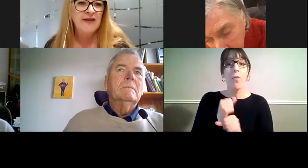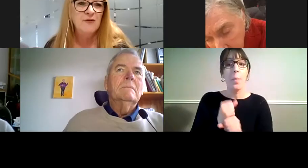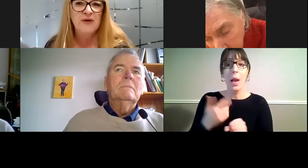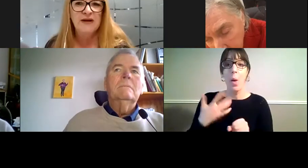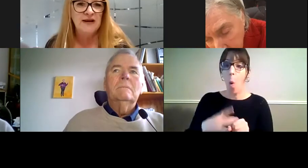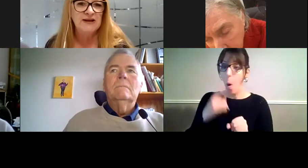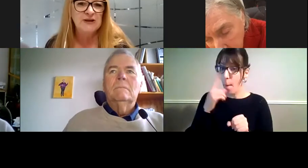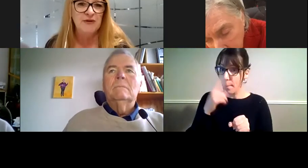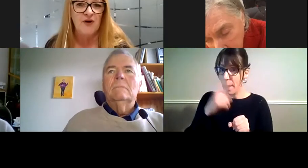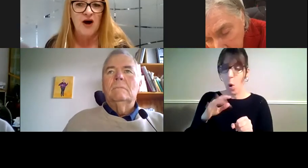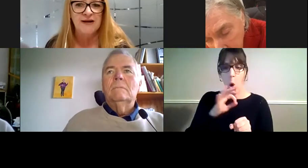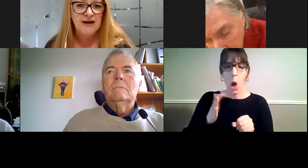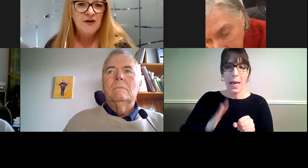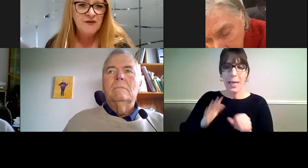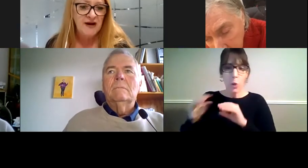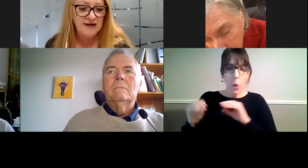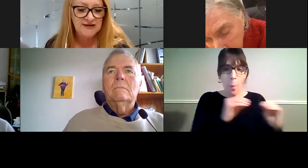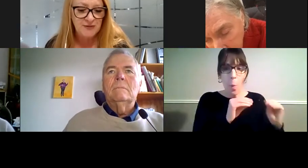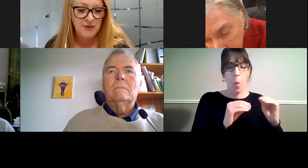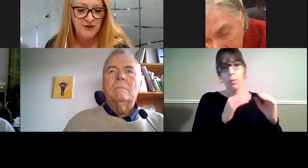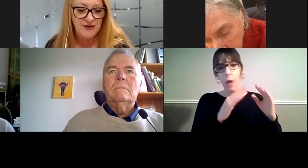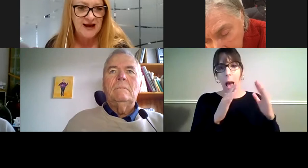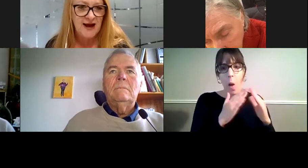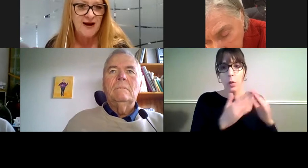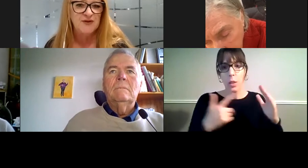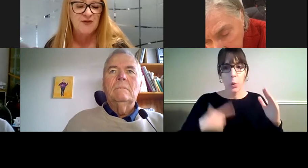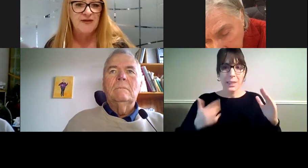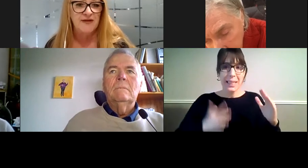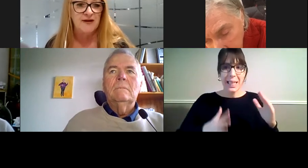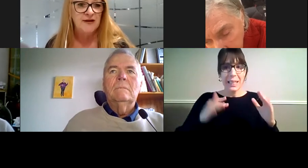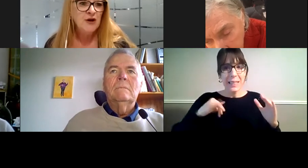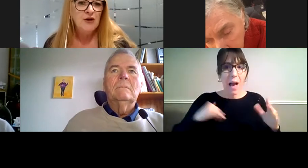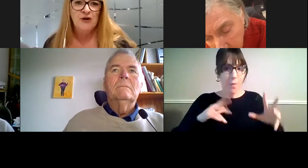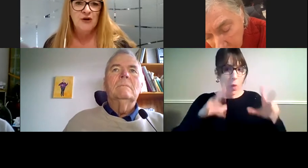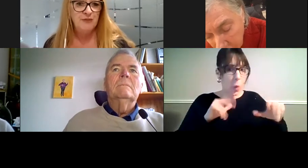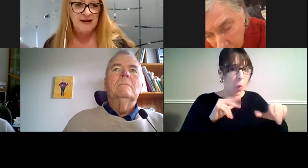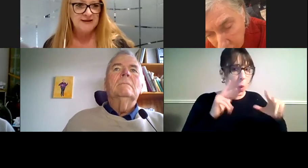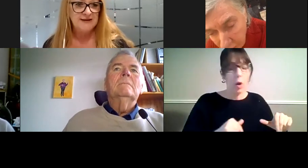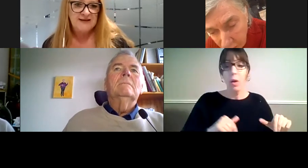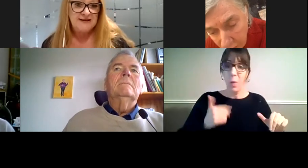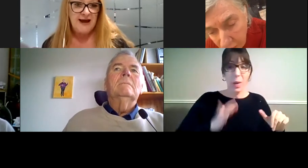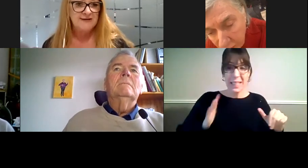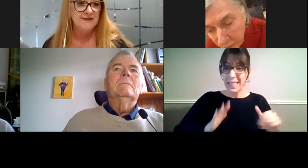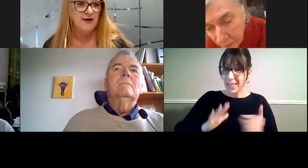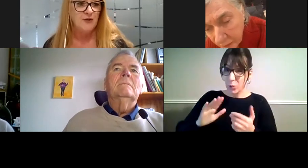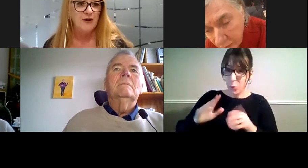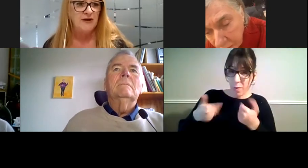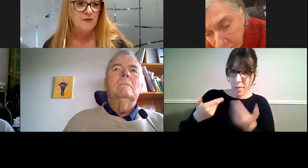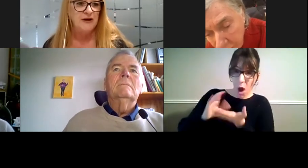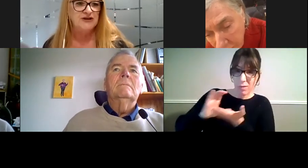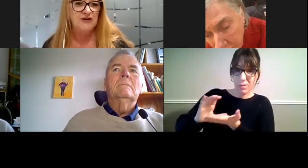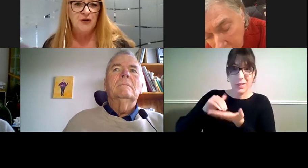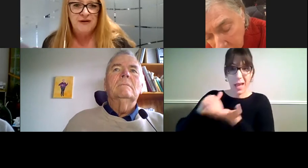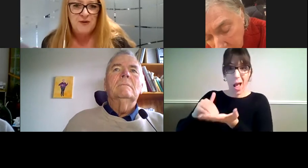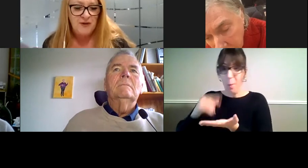then they really need to provide funding to support those outcomes rather than basic standard equipment